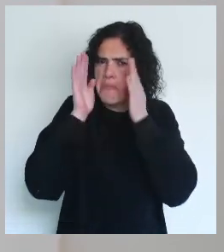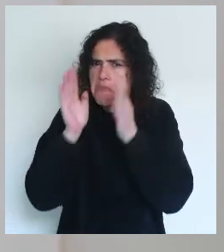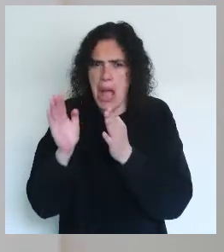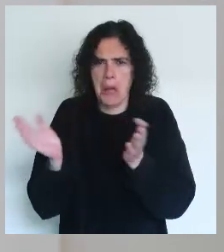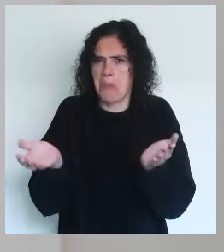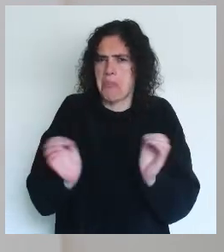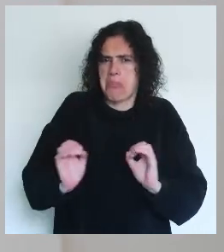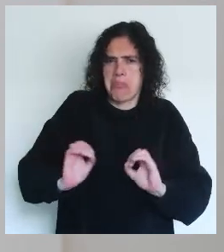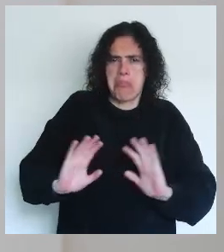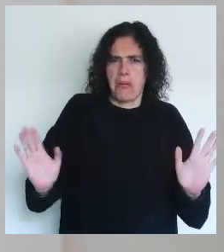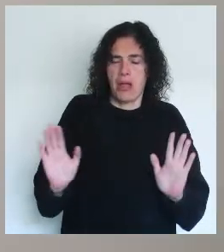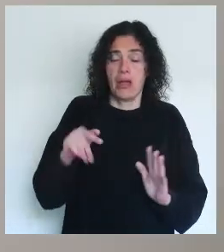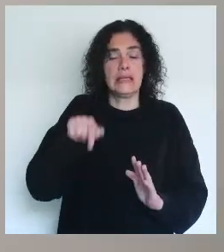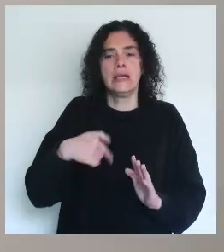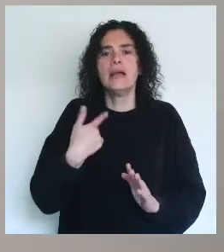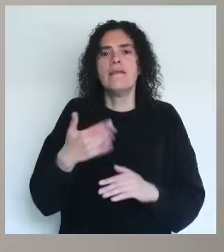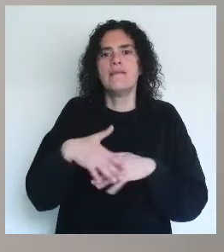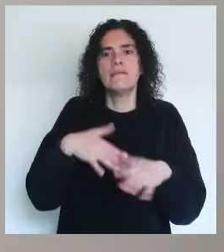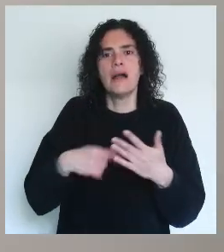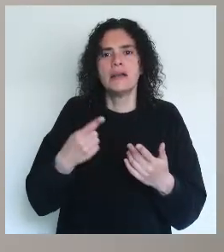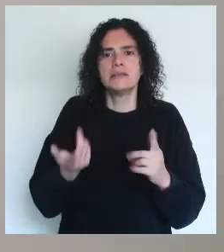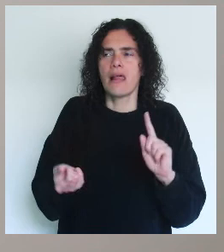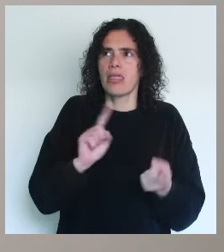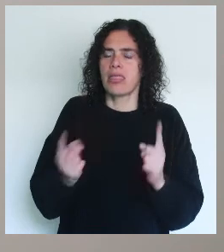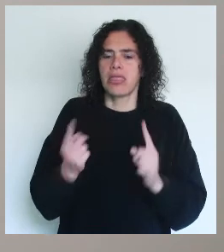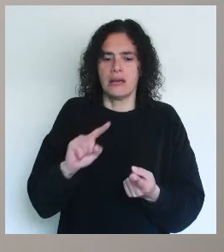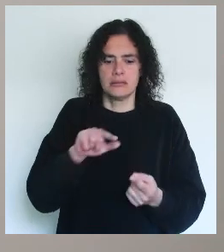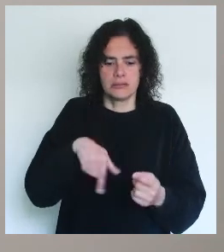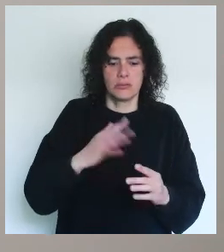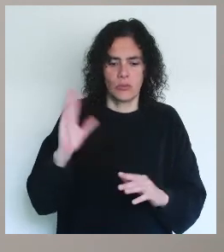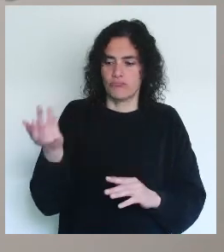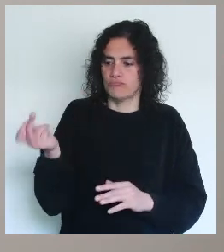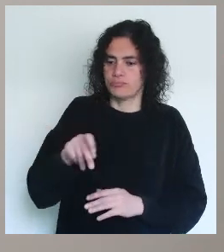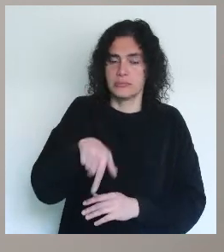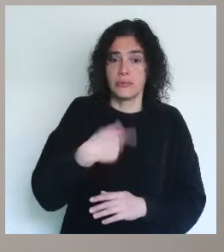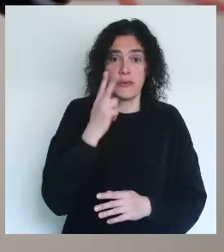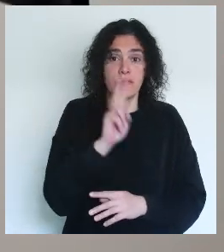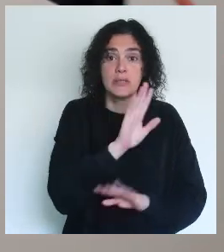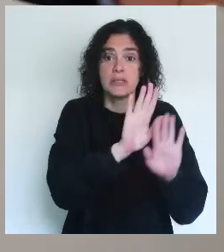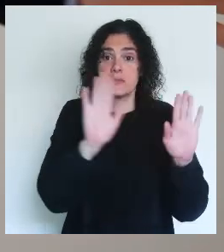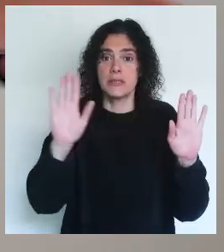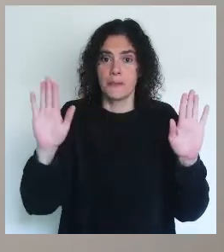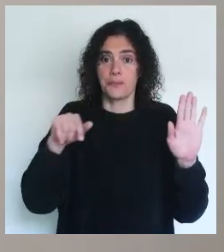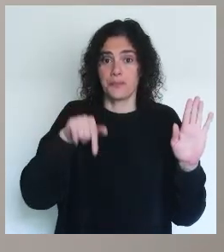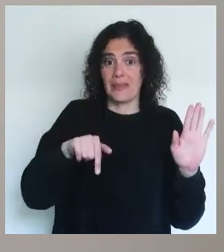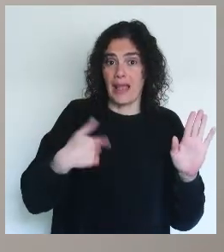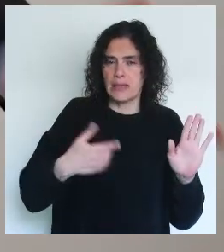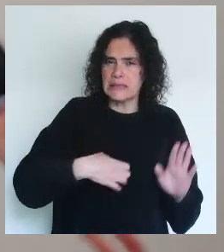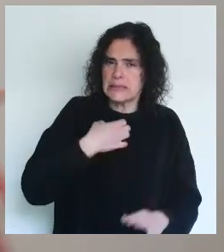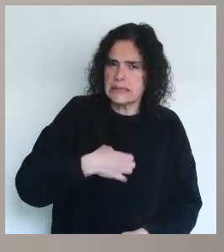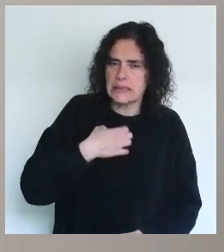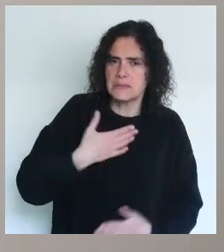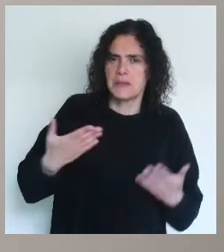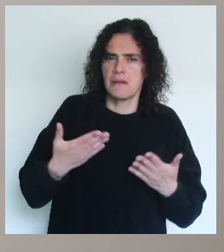necessarily pay attention to them anymore. And they really play with this ambiguity that when you come and you visit the exhibition, you have